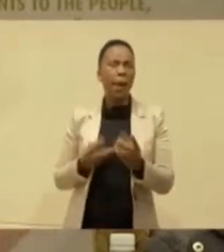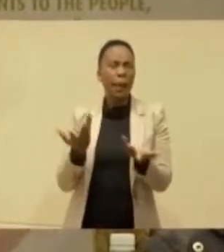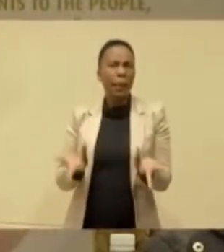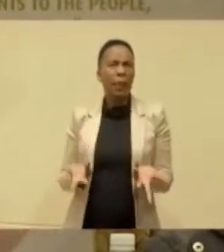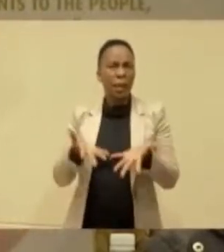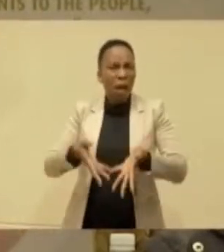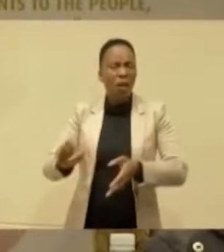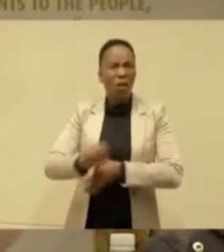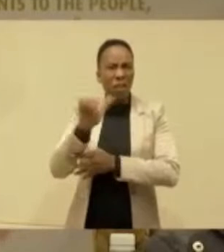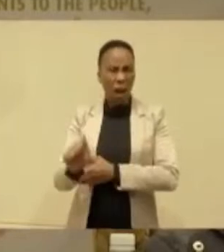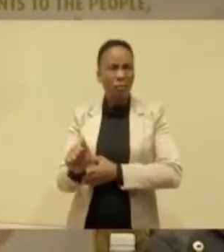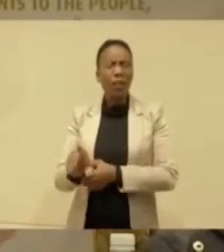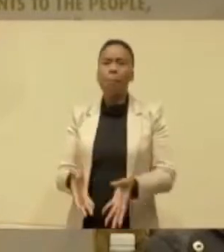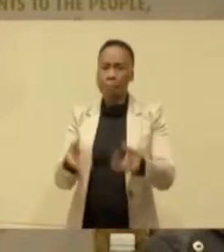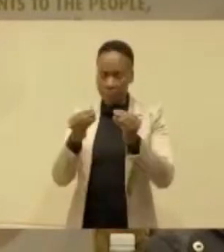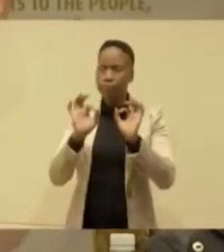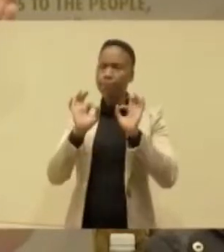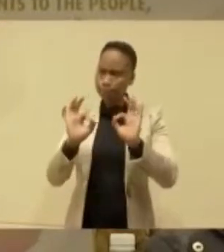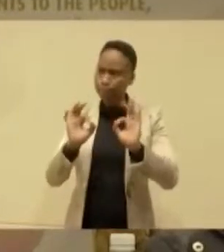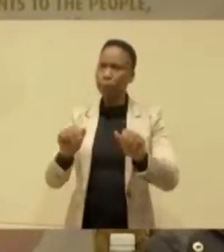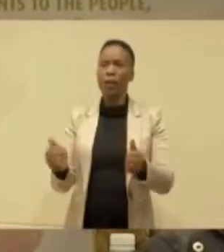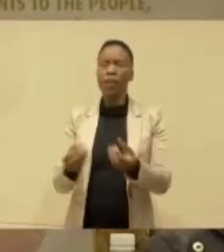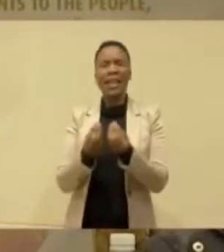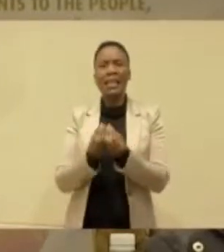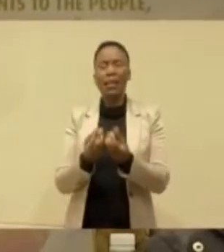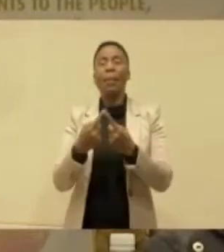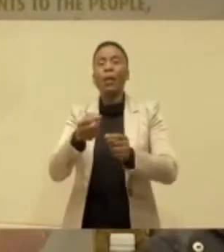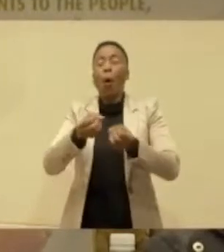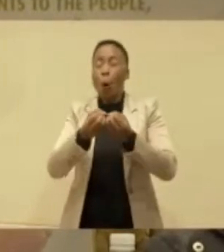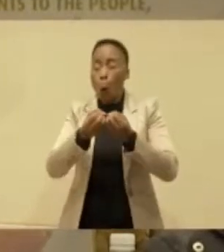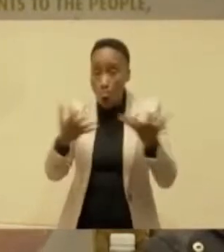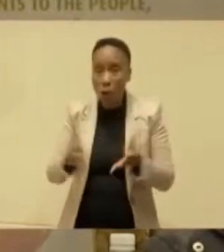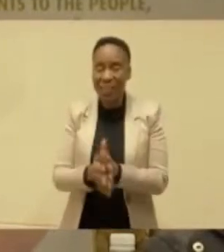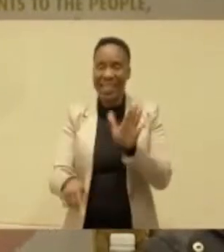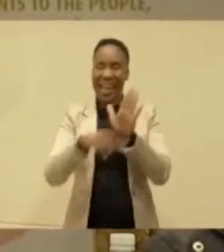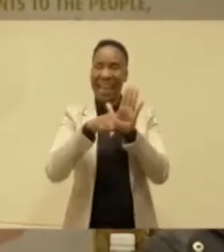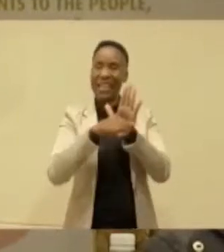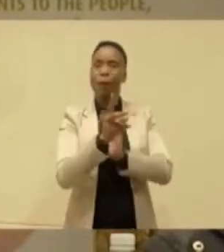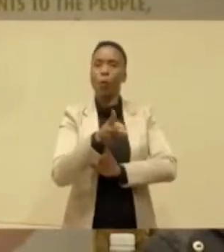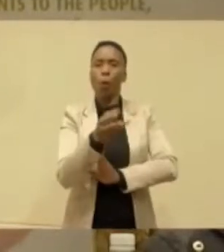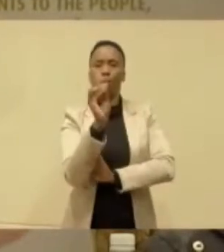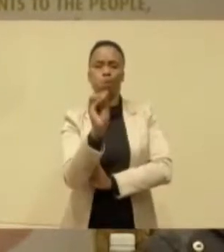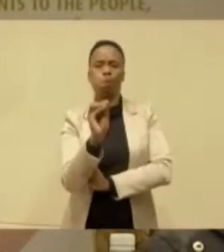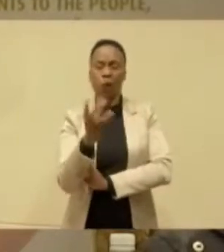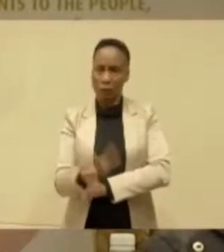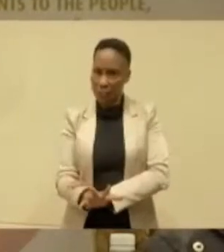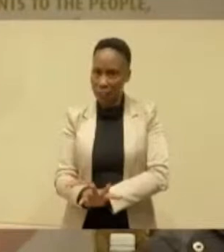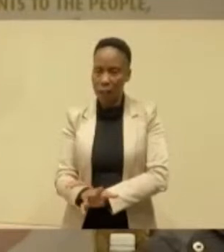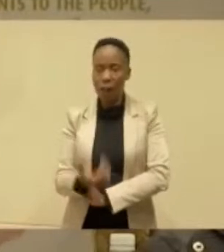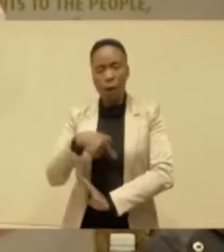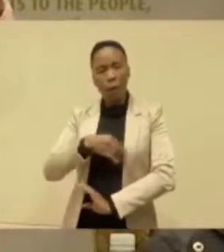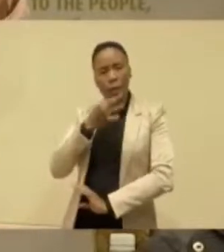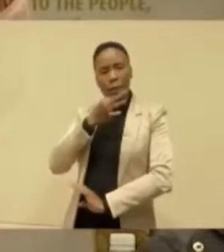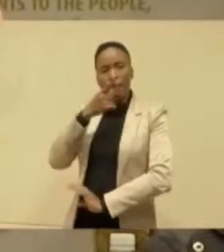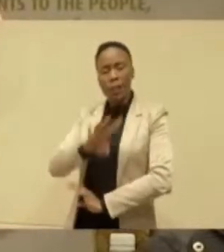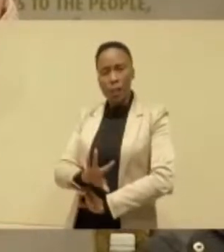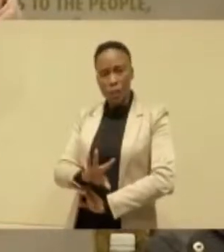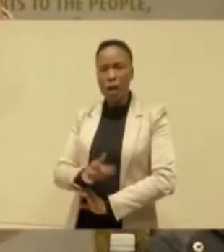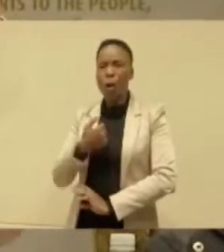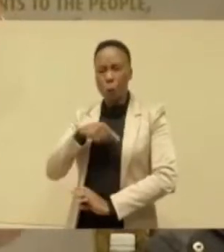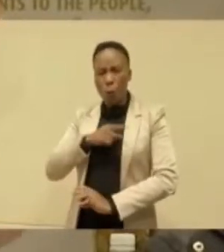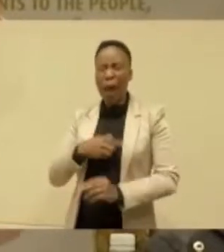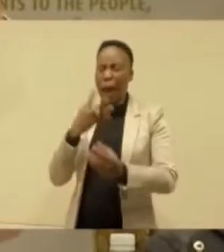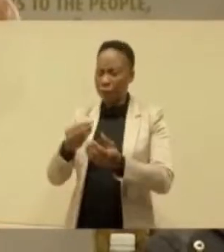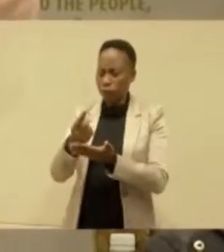very good things but also a lot of negative things and we are seeing we have said too we had high level